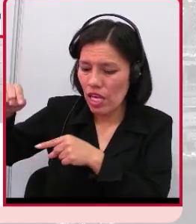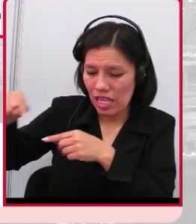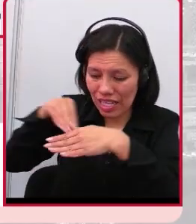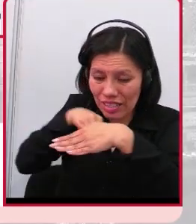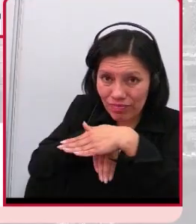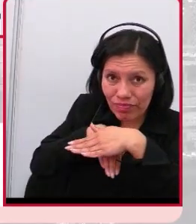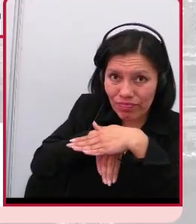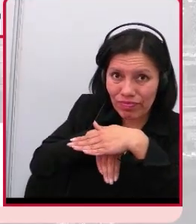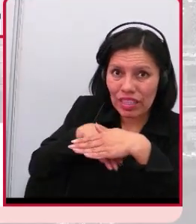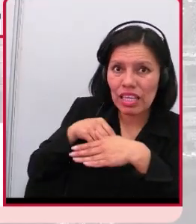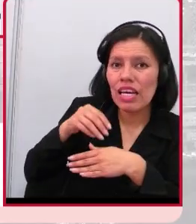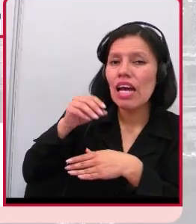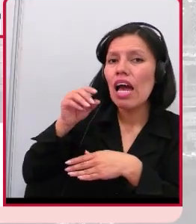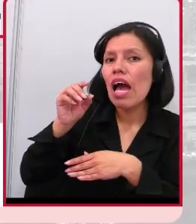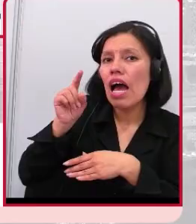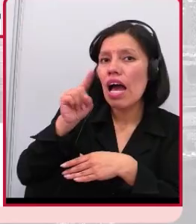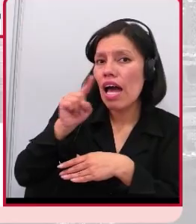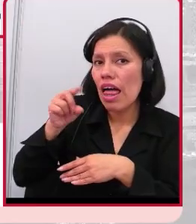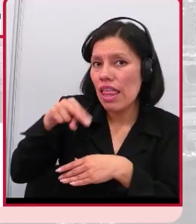of zinc.